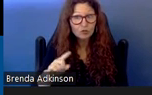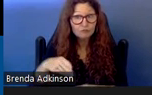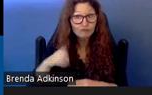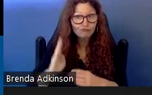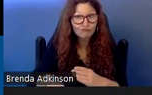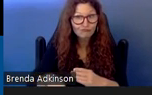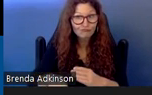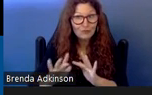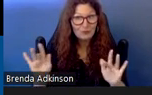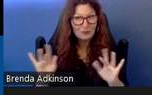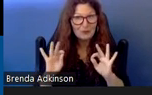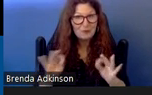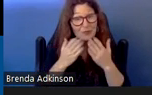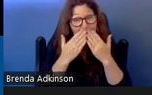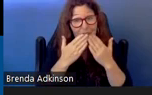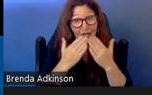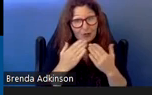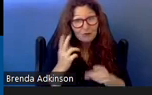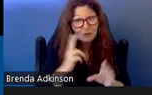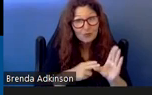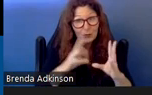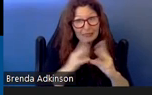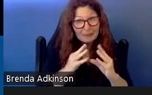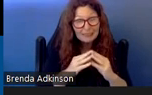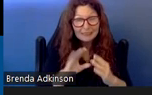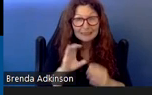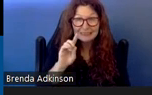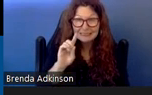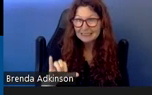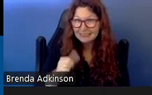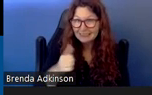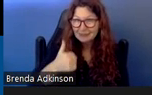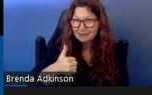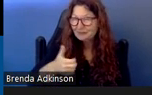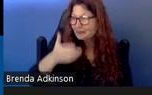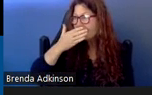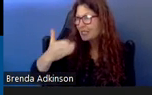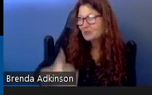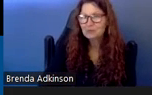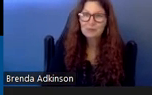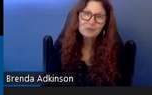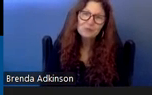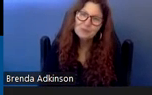your participation today. Thanks again, Cindy. Thanks, Jennifer.